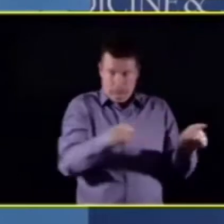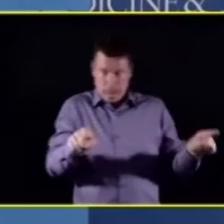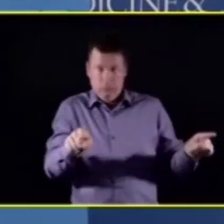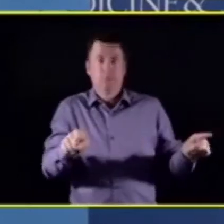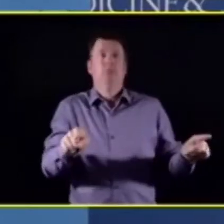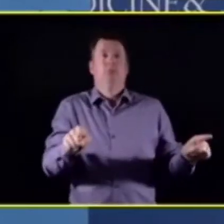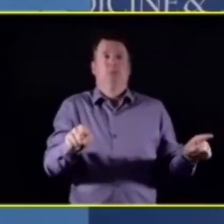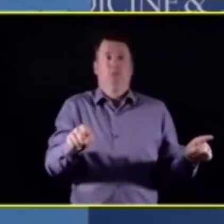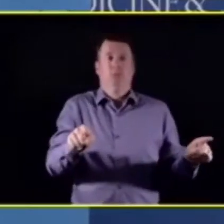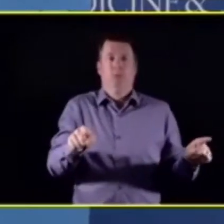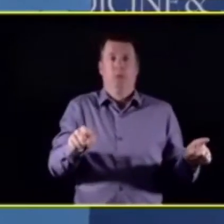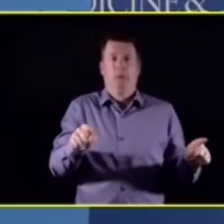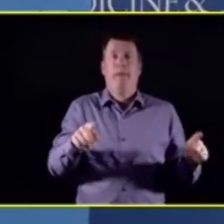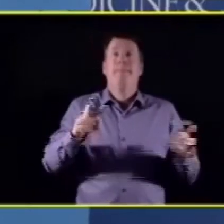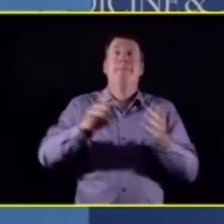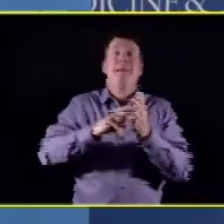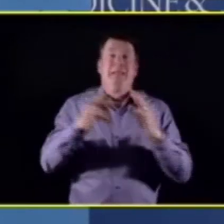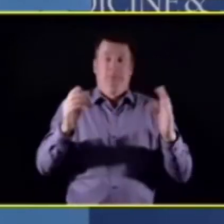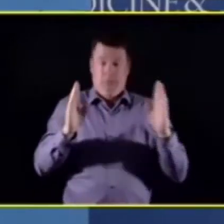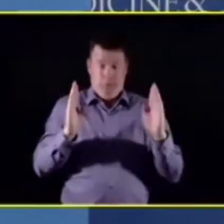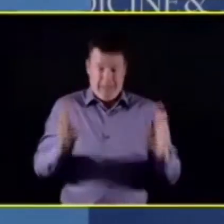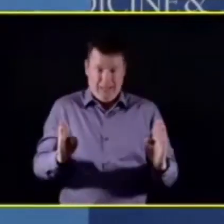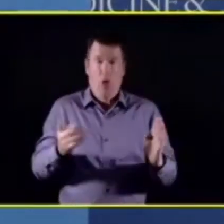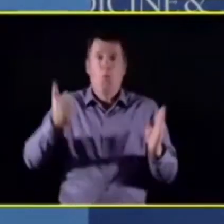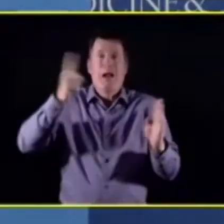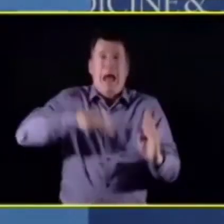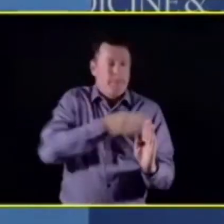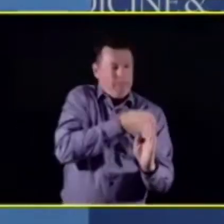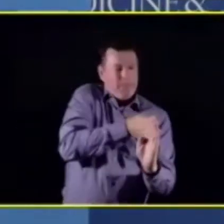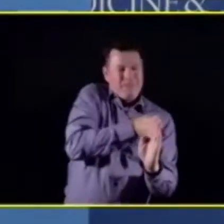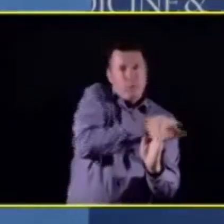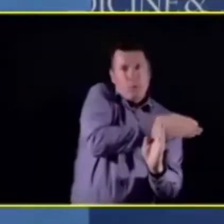survive. We've learned that it takes time.